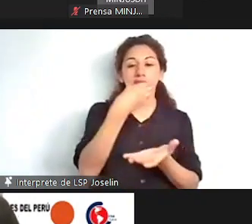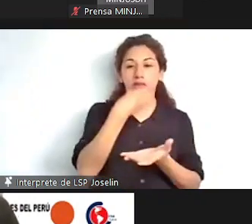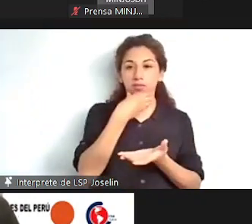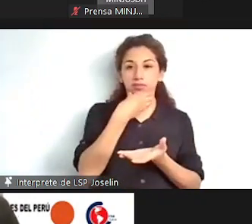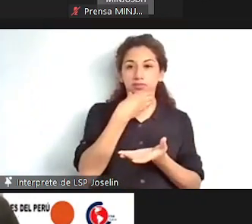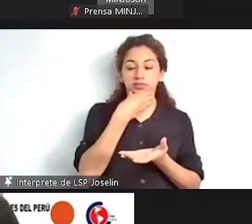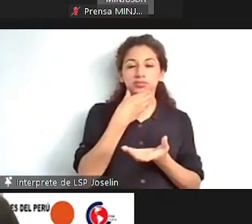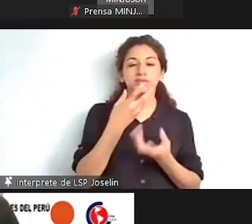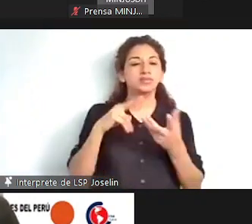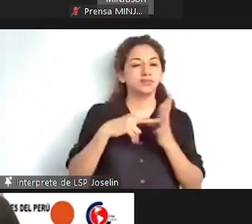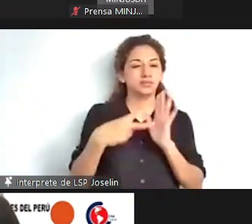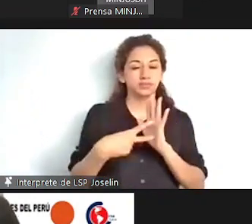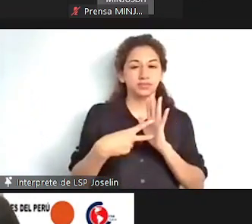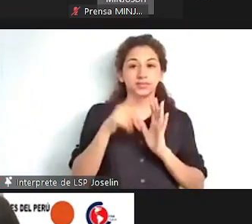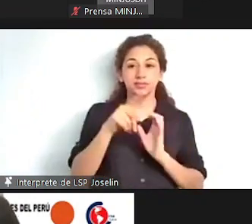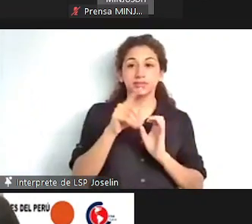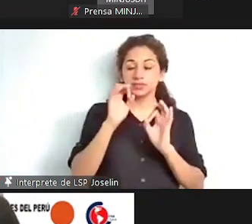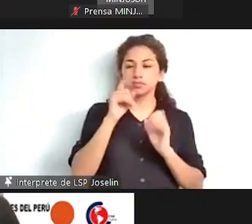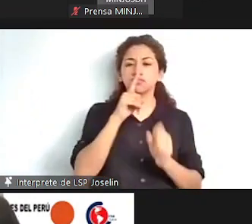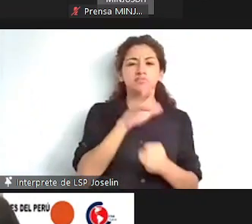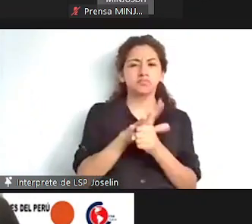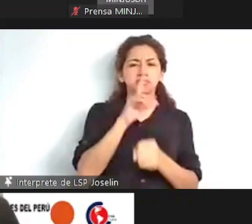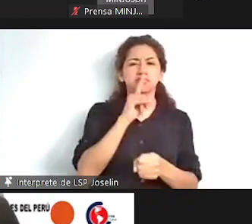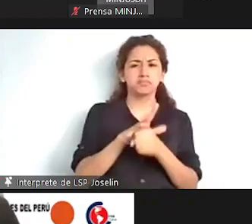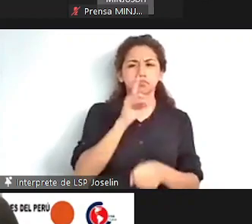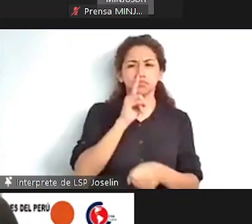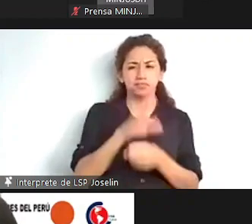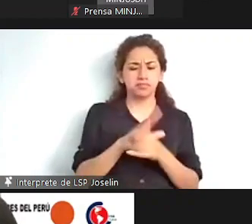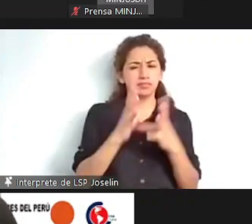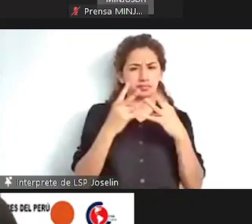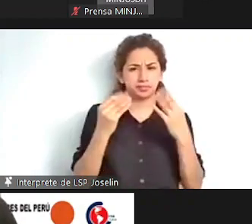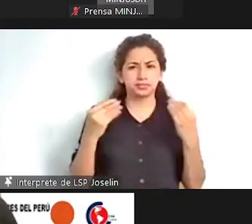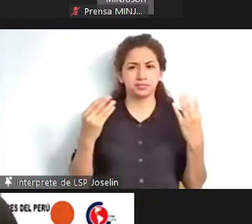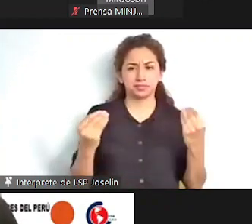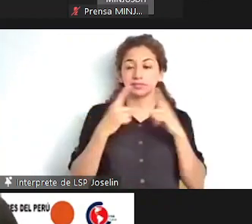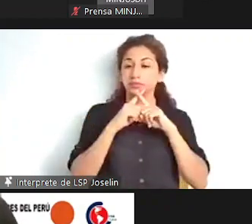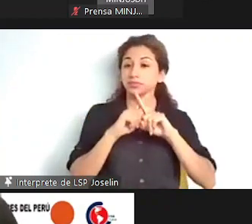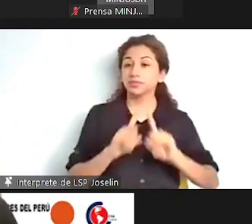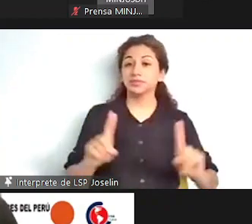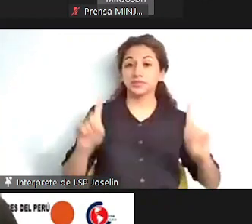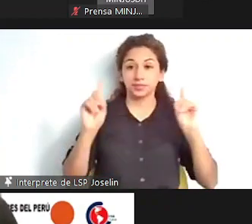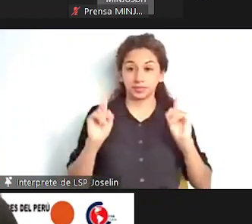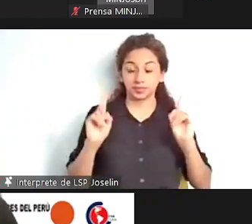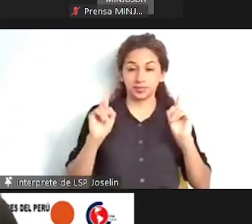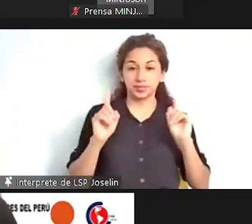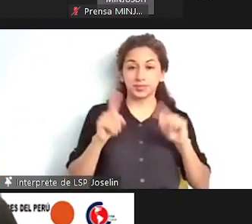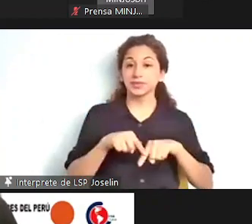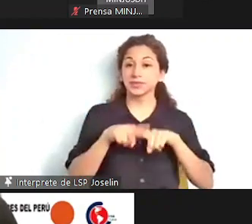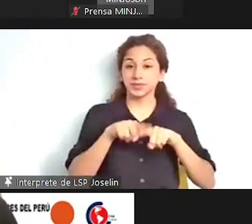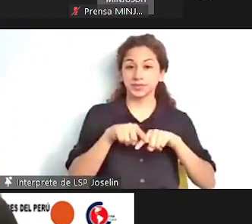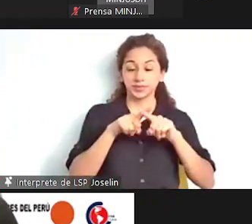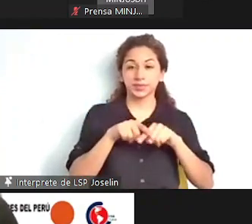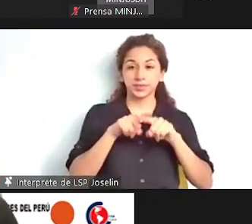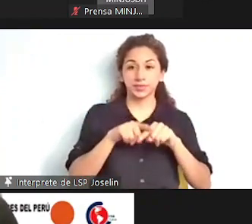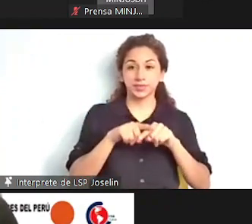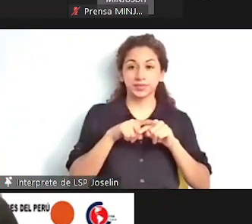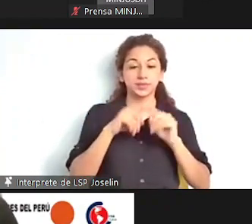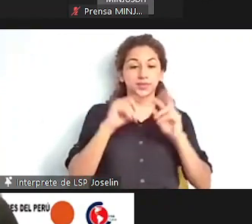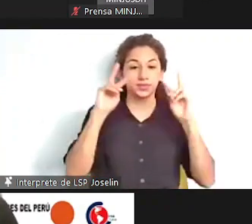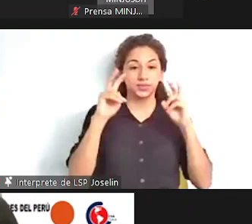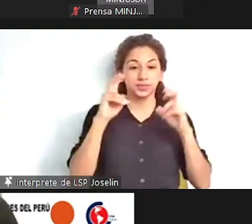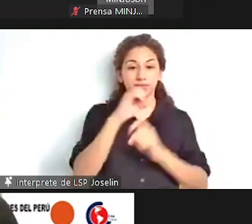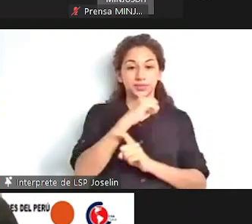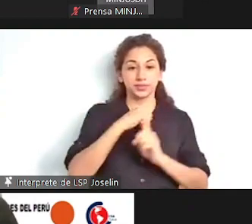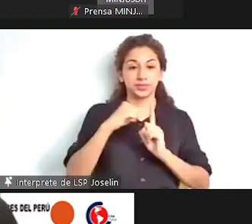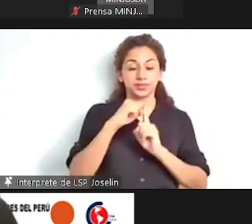depend on the continuous and meaningful engagement with the social partners not on the employers organization but also workers in